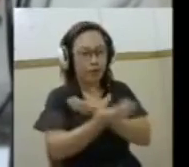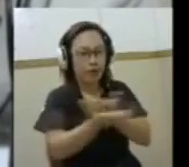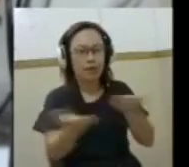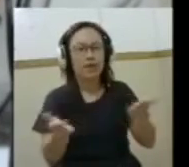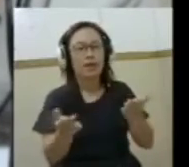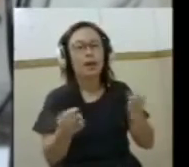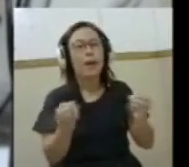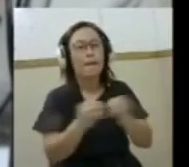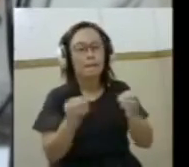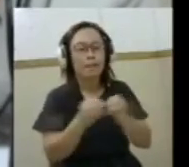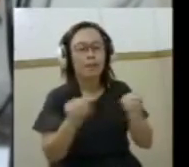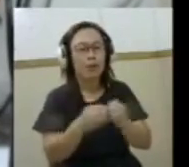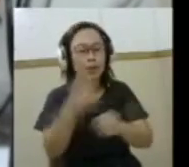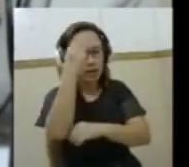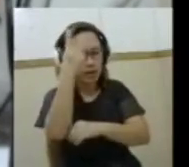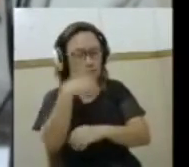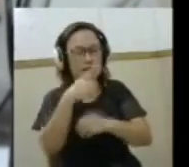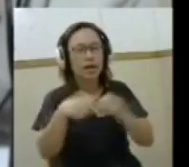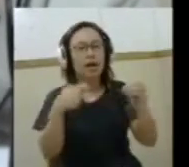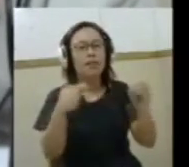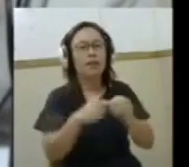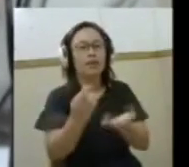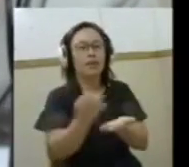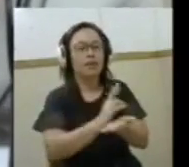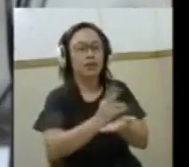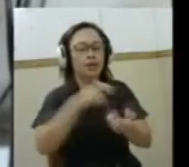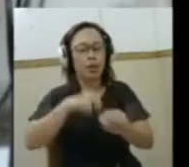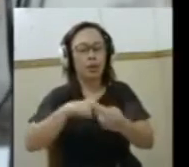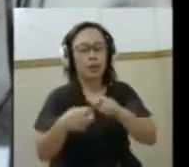more comprehensive understanding of the research problem.